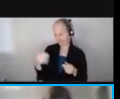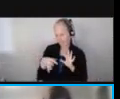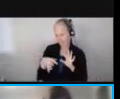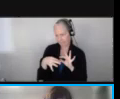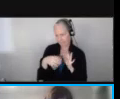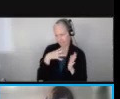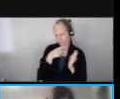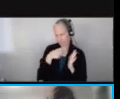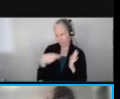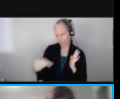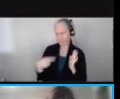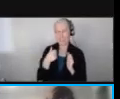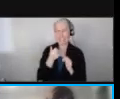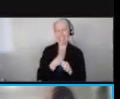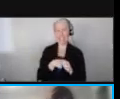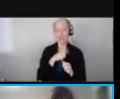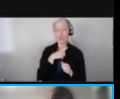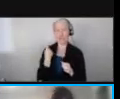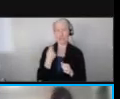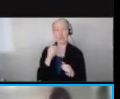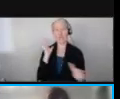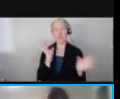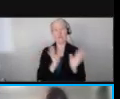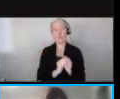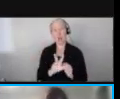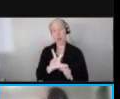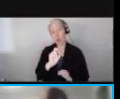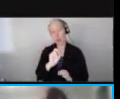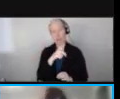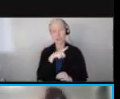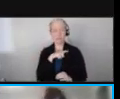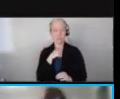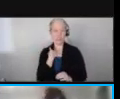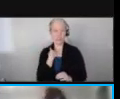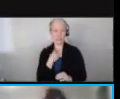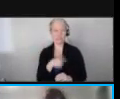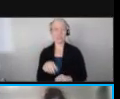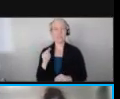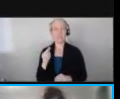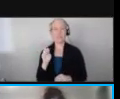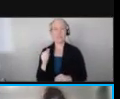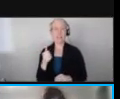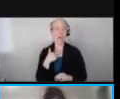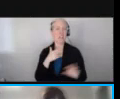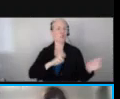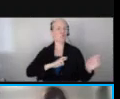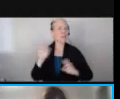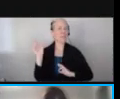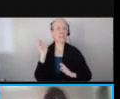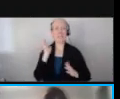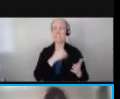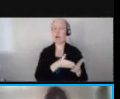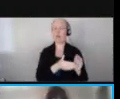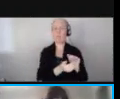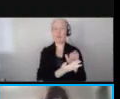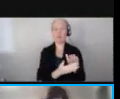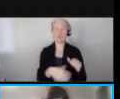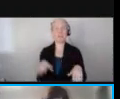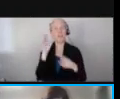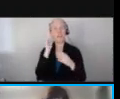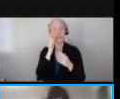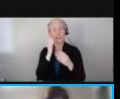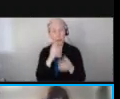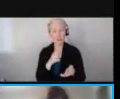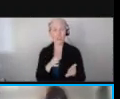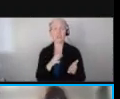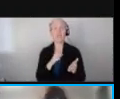that are listed there. There are 30 risks. NASA has a set of countermeasures and information that's put together, and those